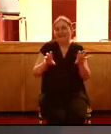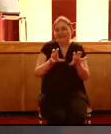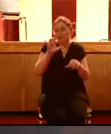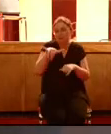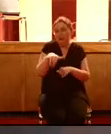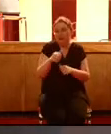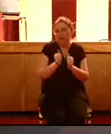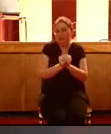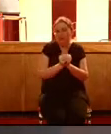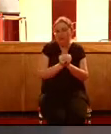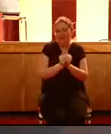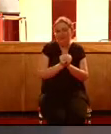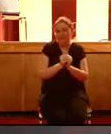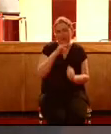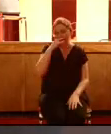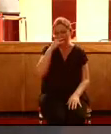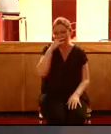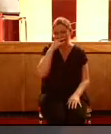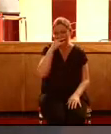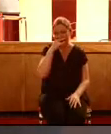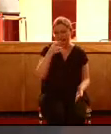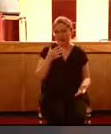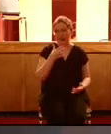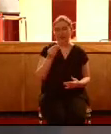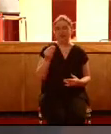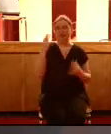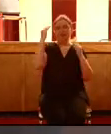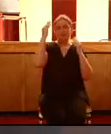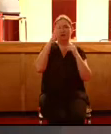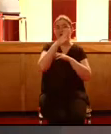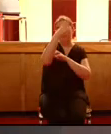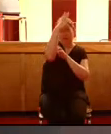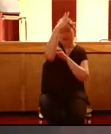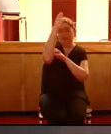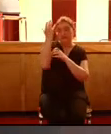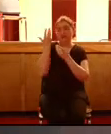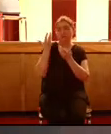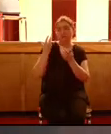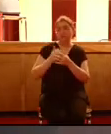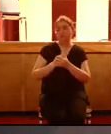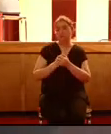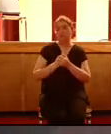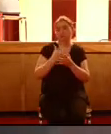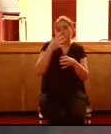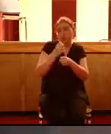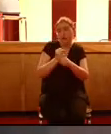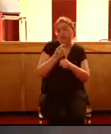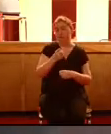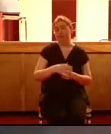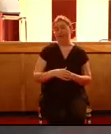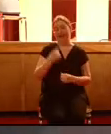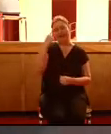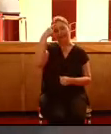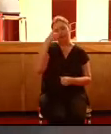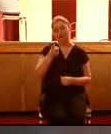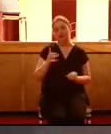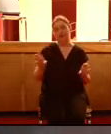people's children and expect for them to respect you and think that you're doing a good job.